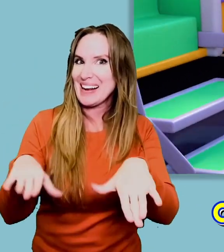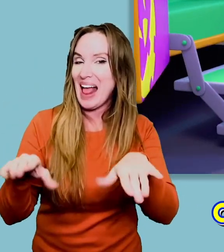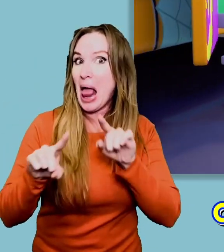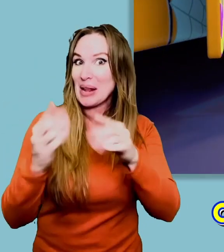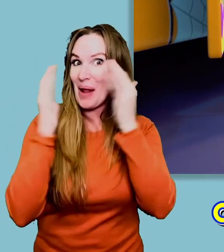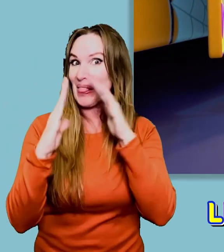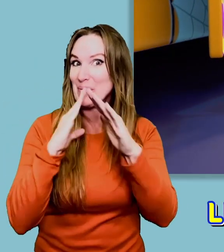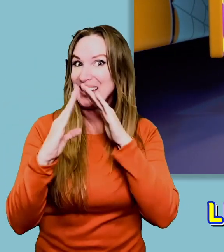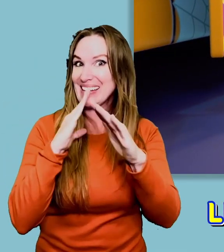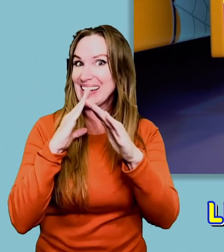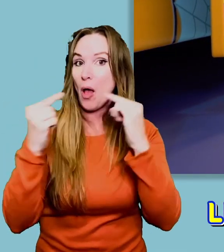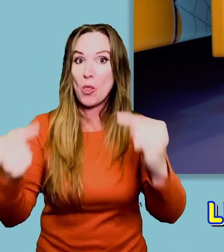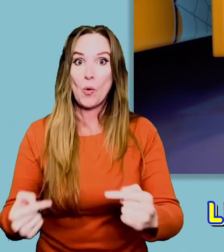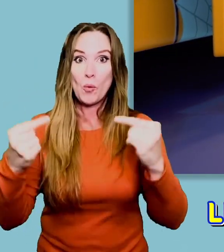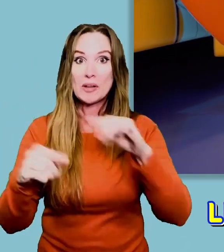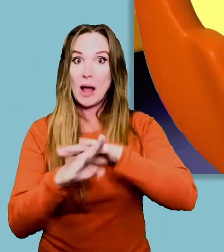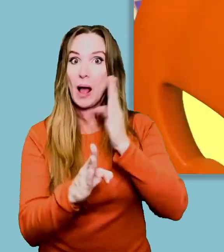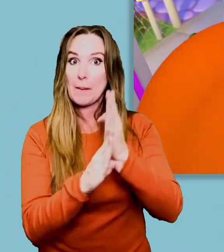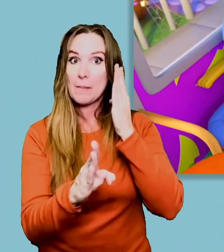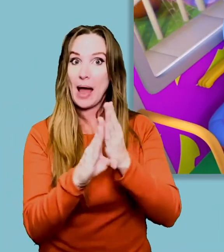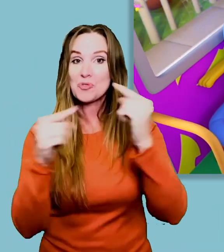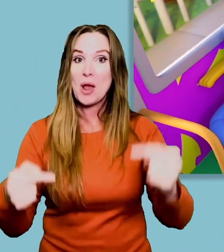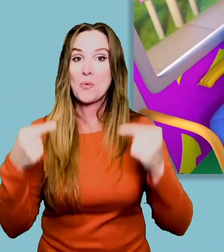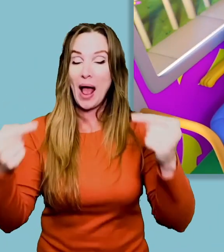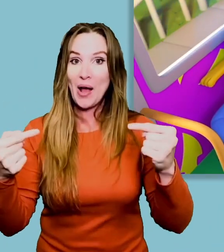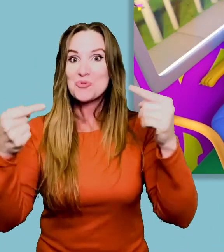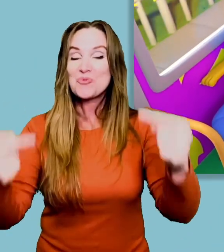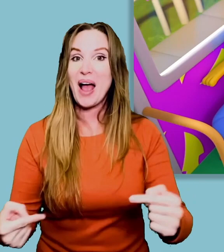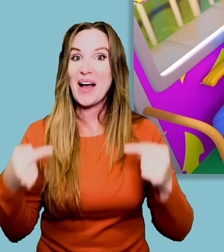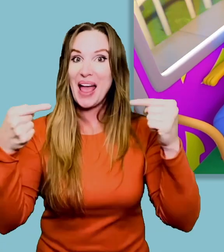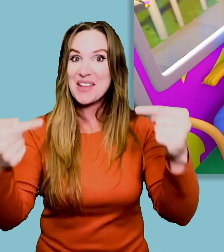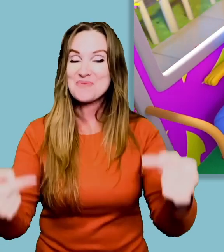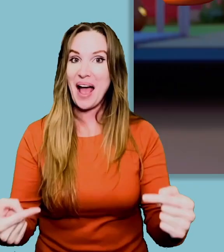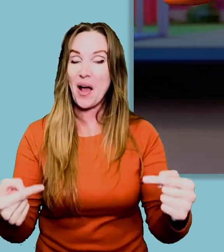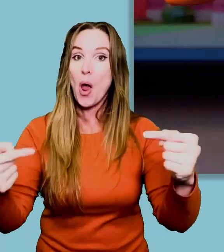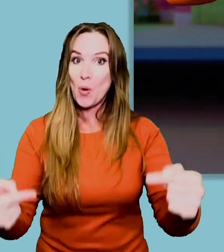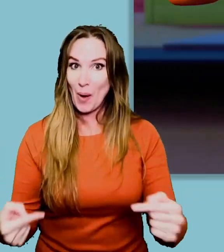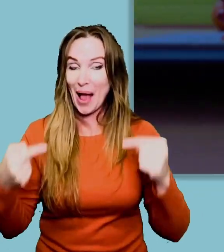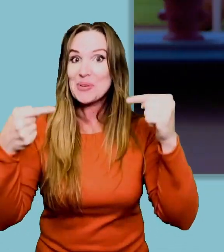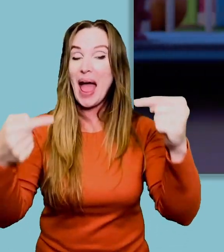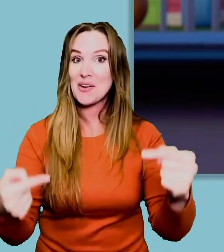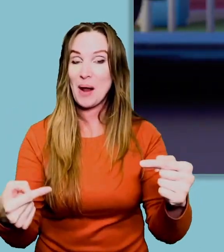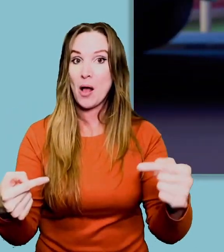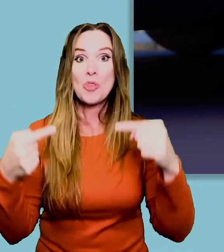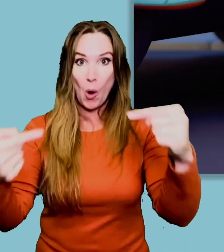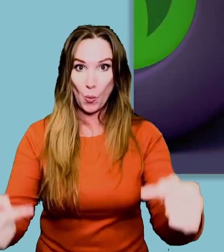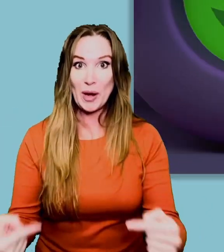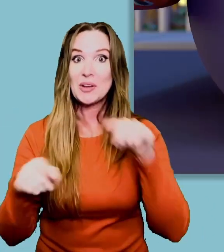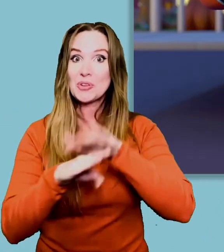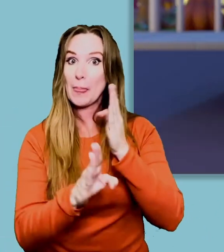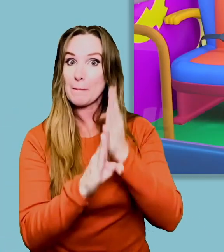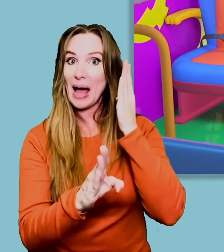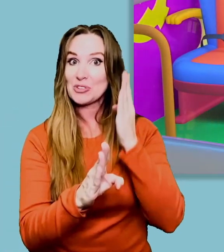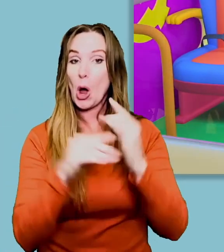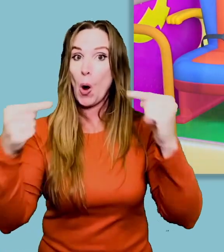Monster Munchkins. Let's head to Halloween Town. The wheels on the bus go round and round, round and round,